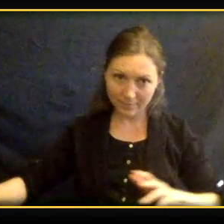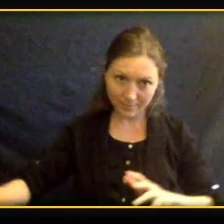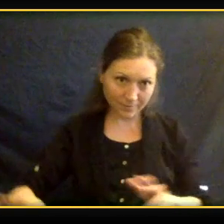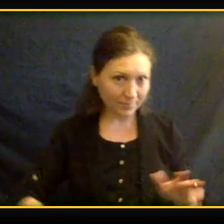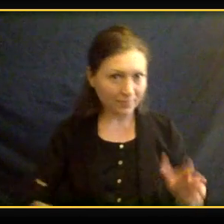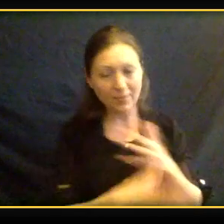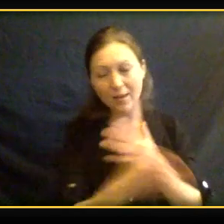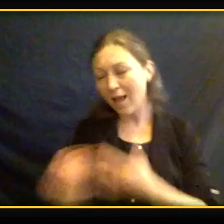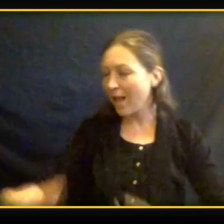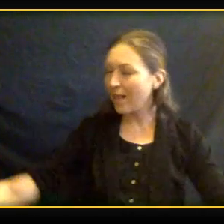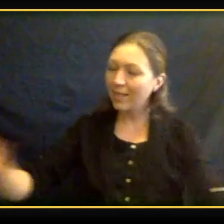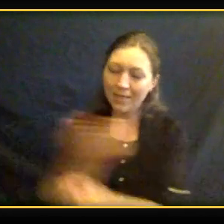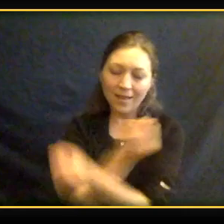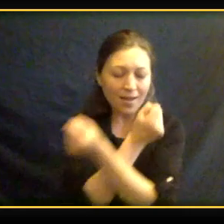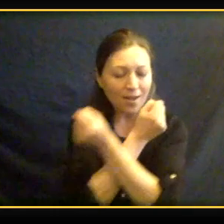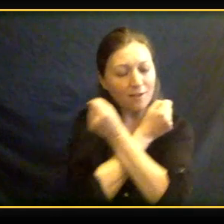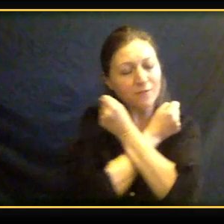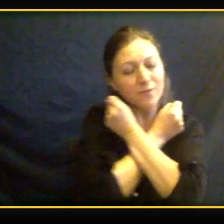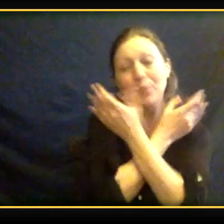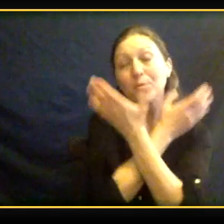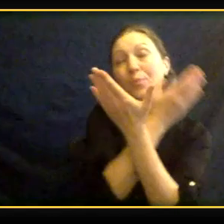And I love you.